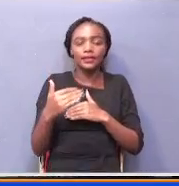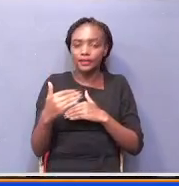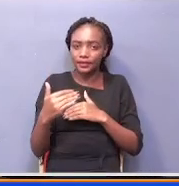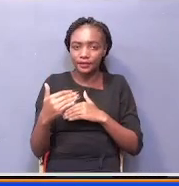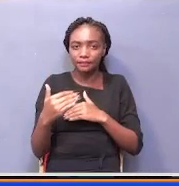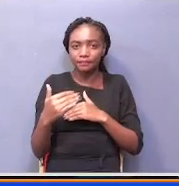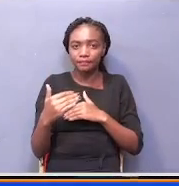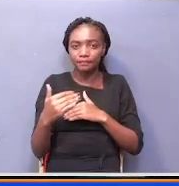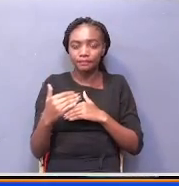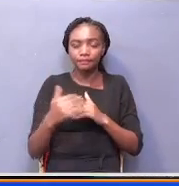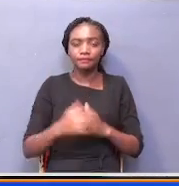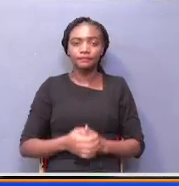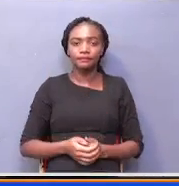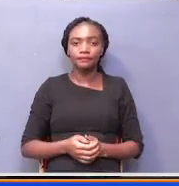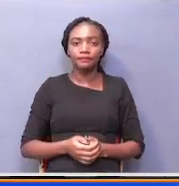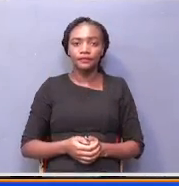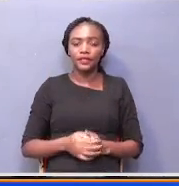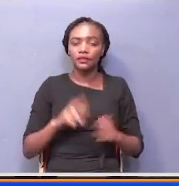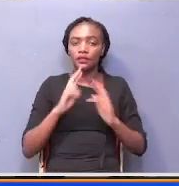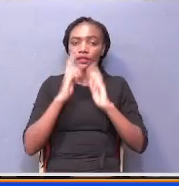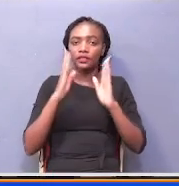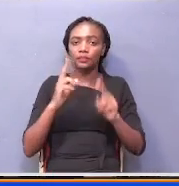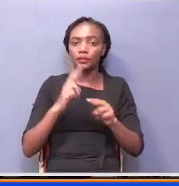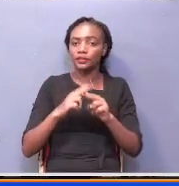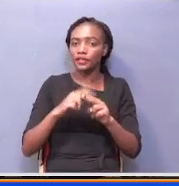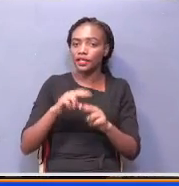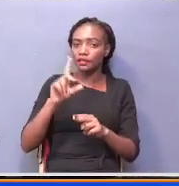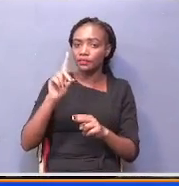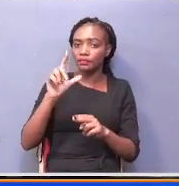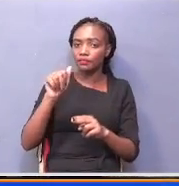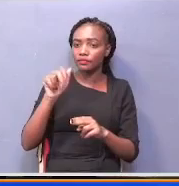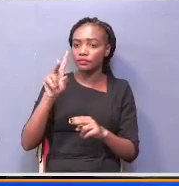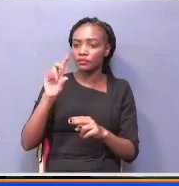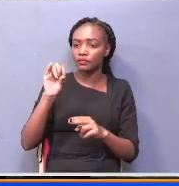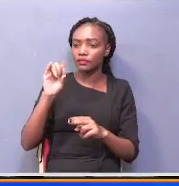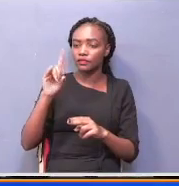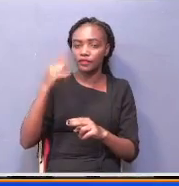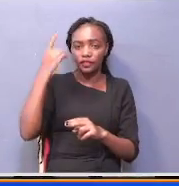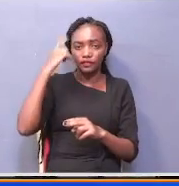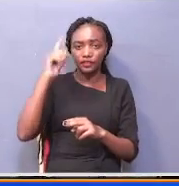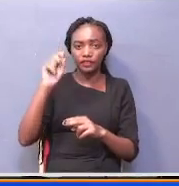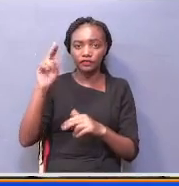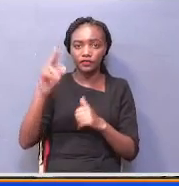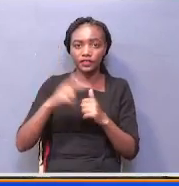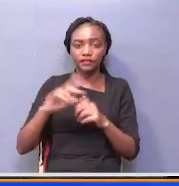makeover could happen. David Mudhoka, TV47, Nairobi.